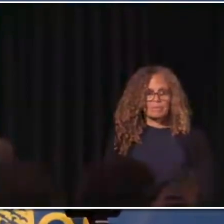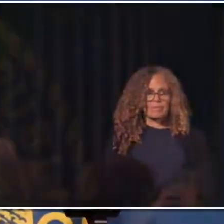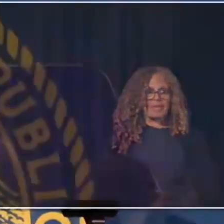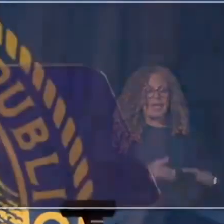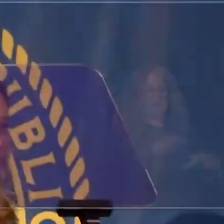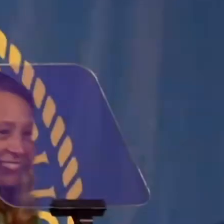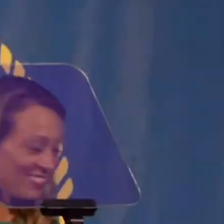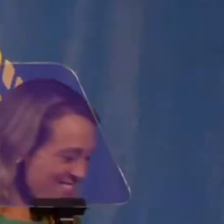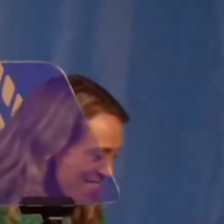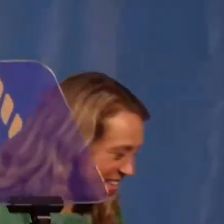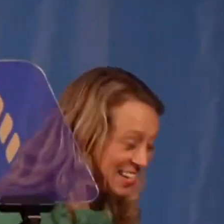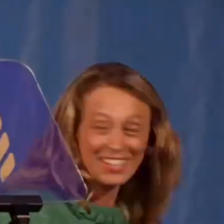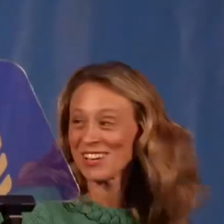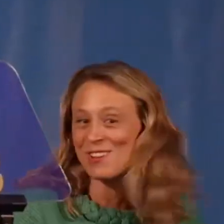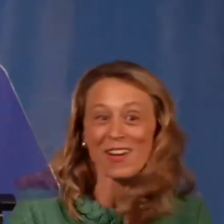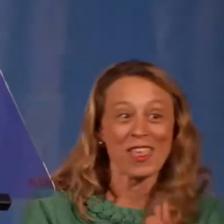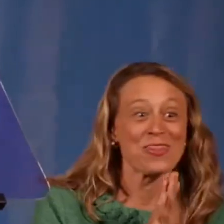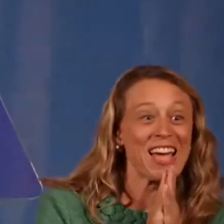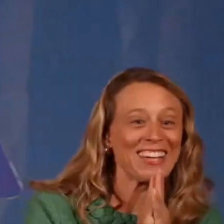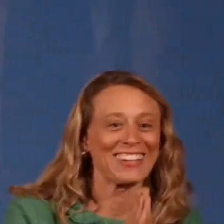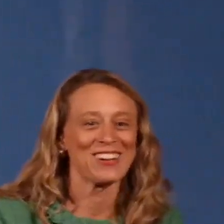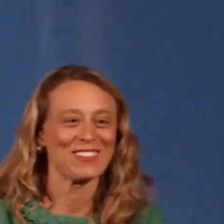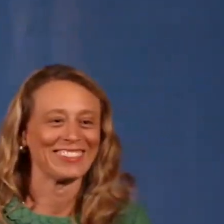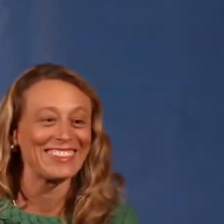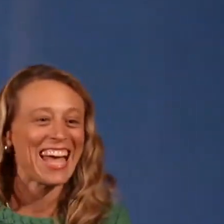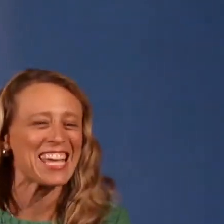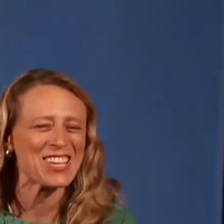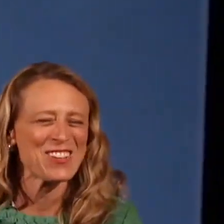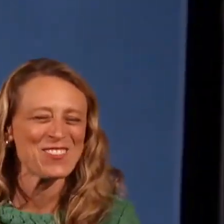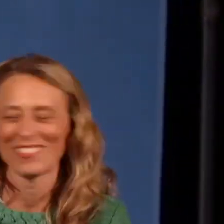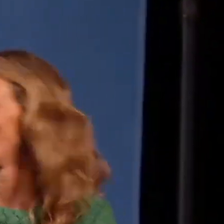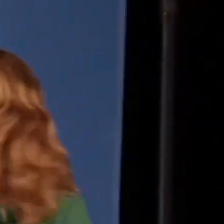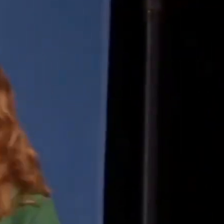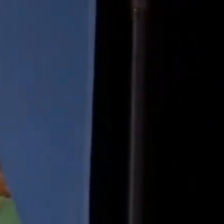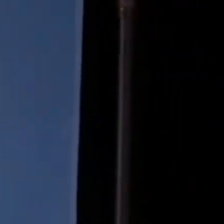Supervisor Terra Lawson-Remer, the dynamo,